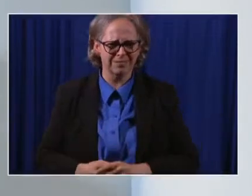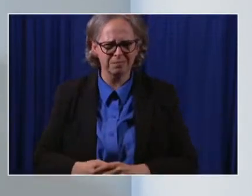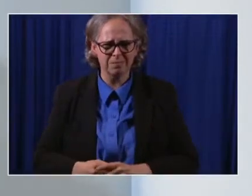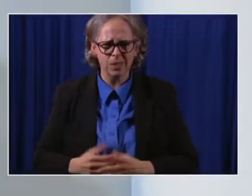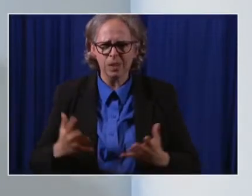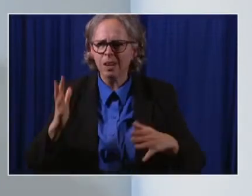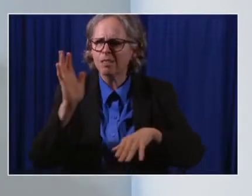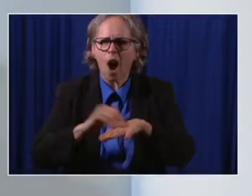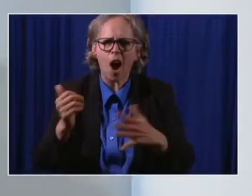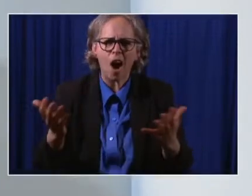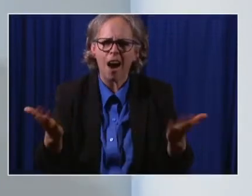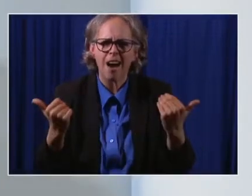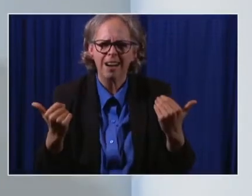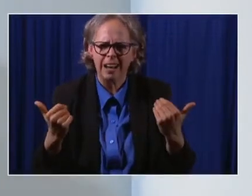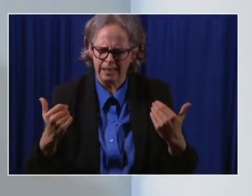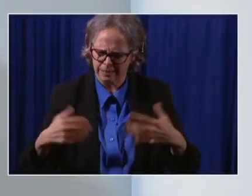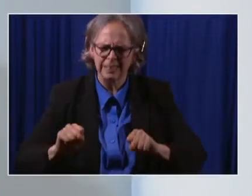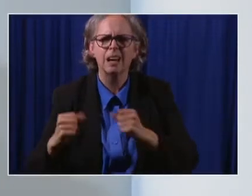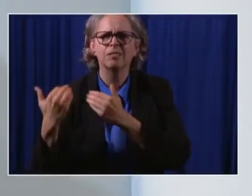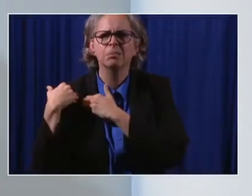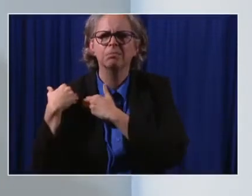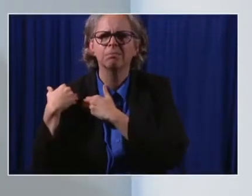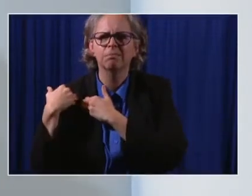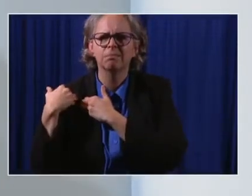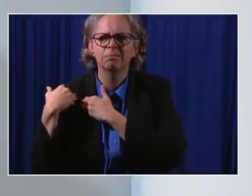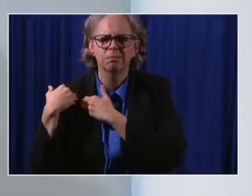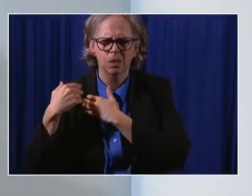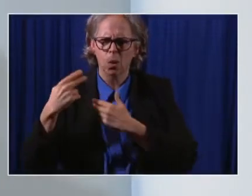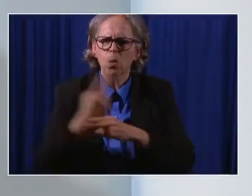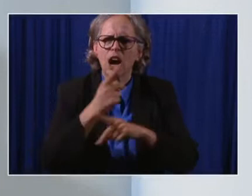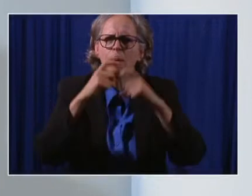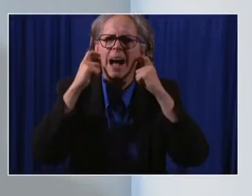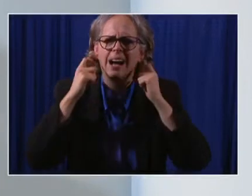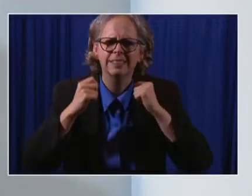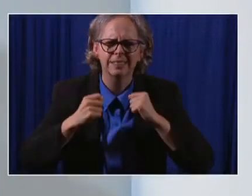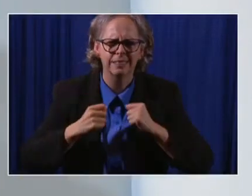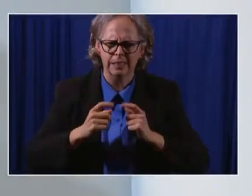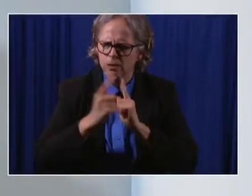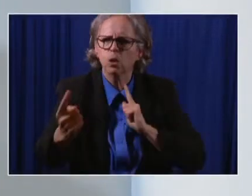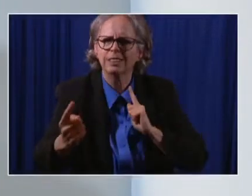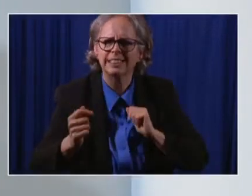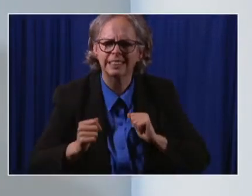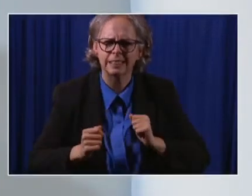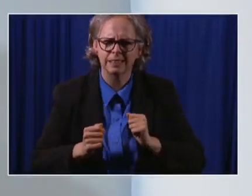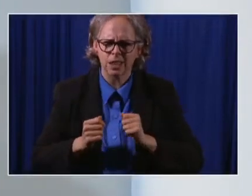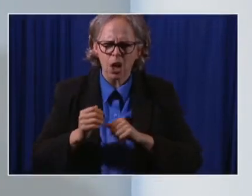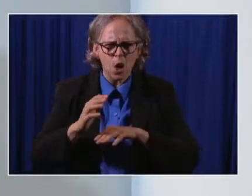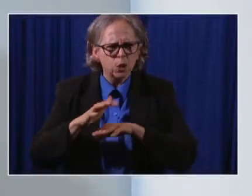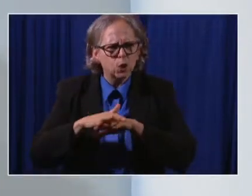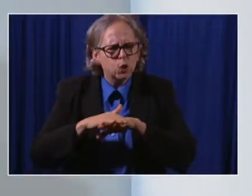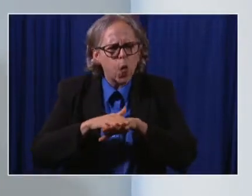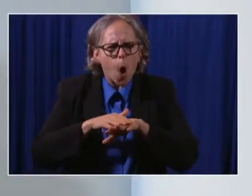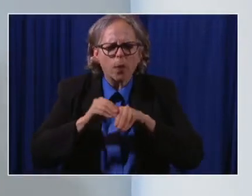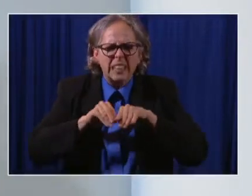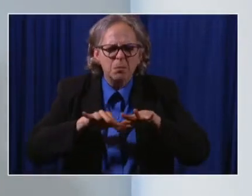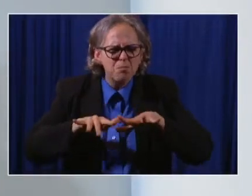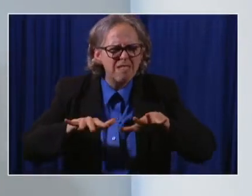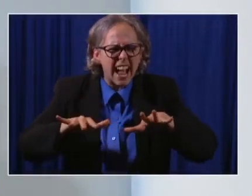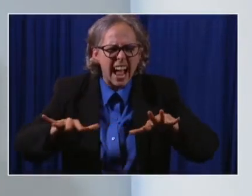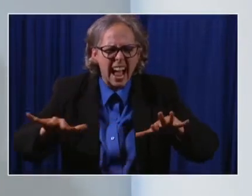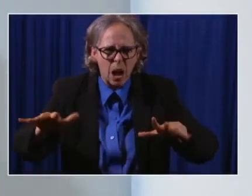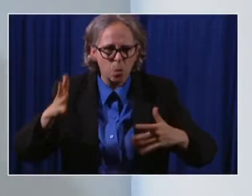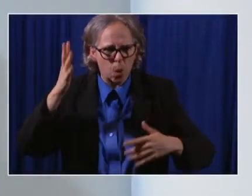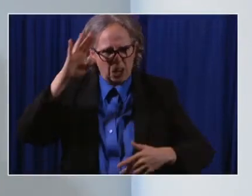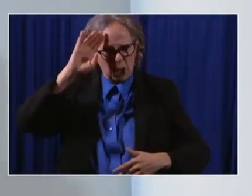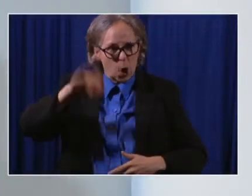act responsibly as it relates to masks and distancing and slowing the spread of the virus, because they know that slowing the